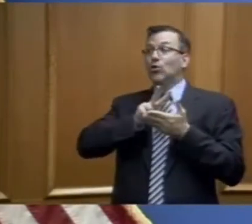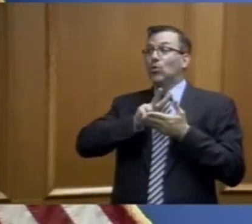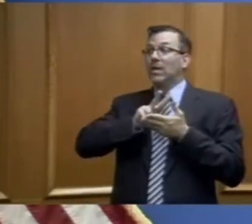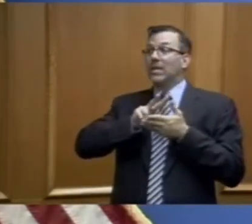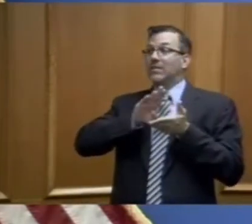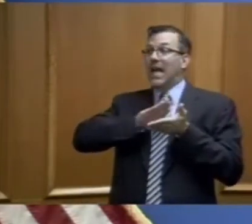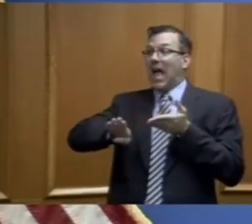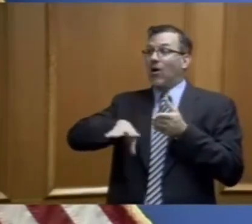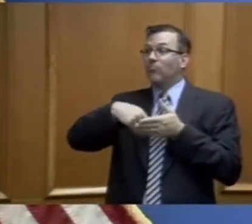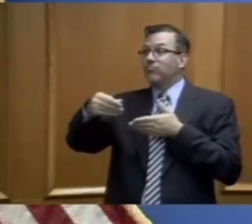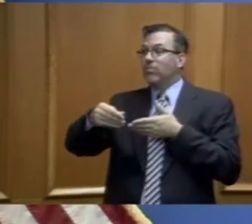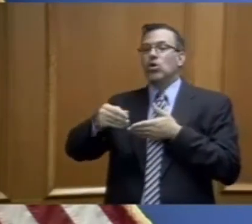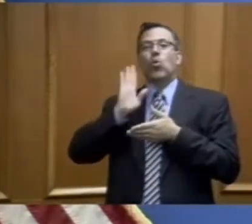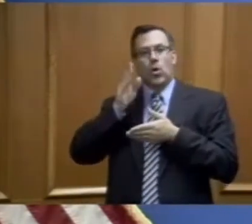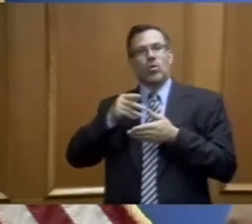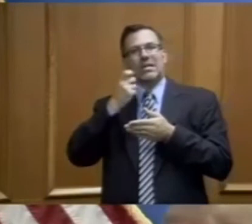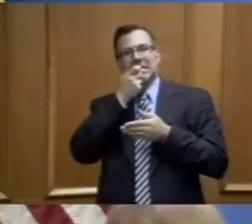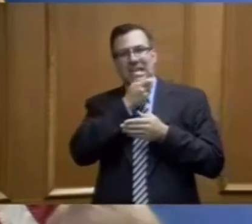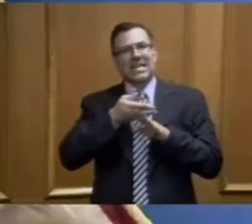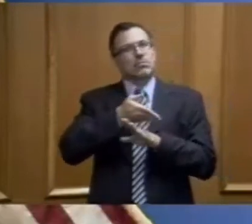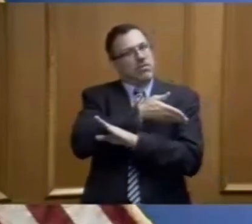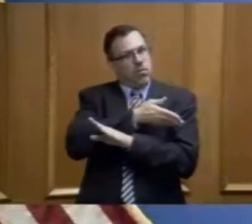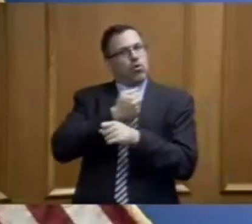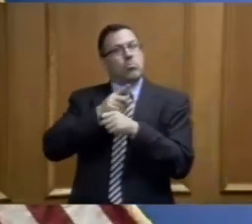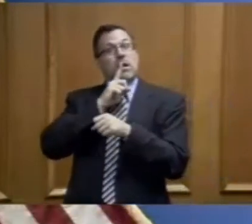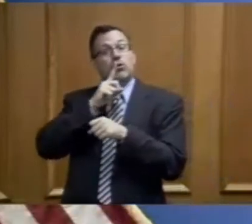inmates are being released.